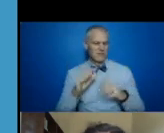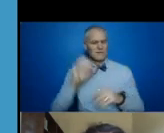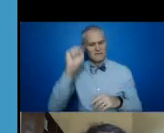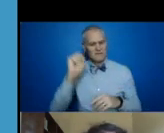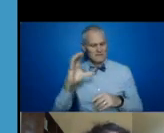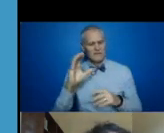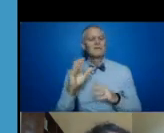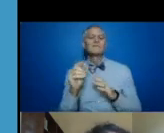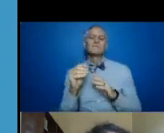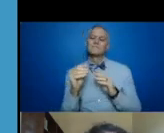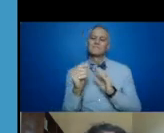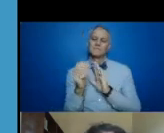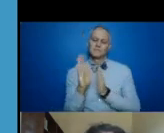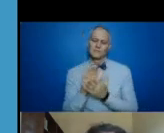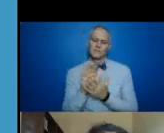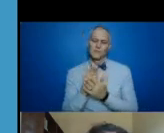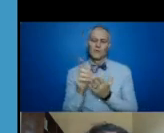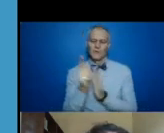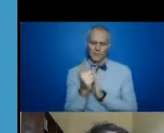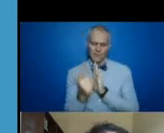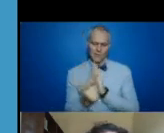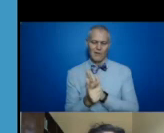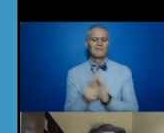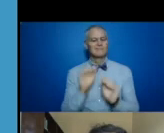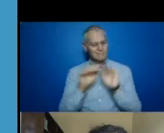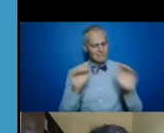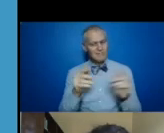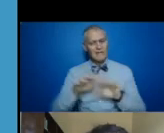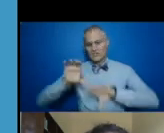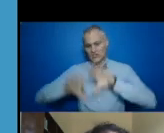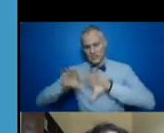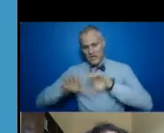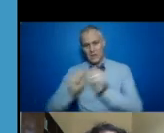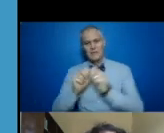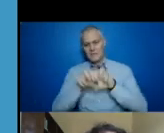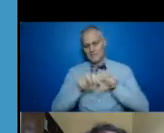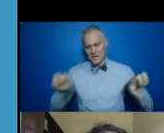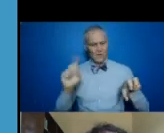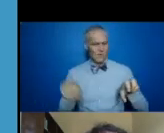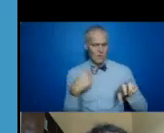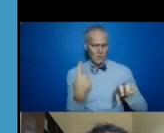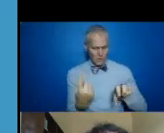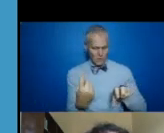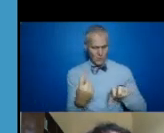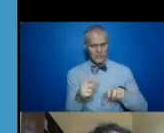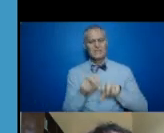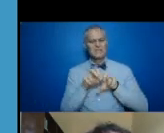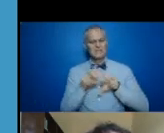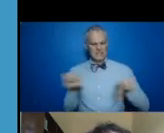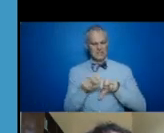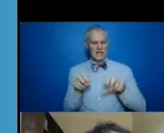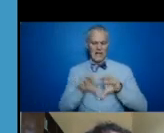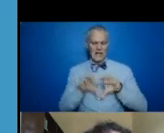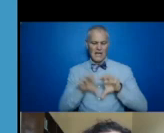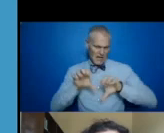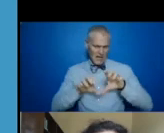usual reminders, you are able to chat with panelists only. Chat is being monitored by